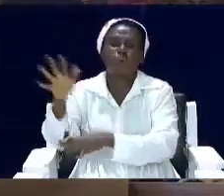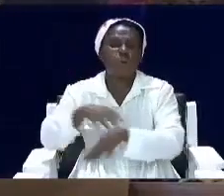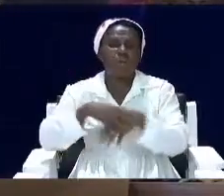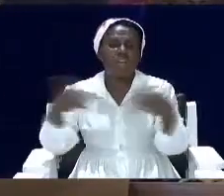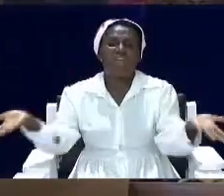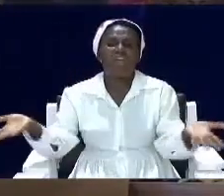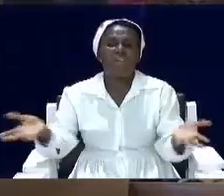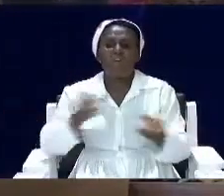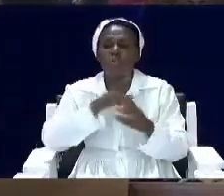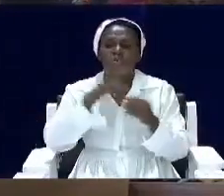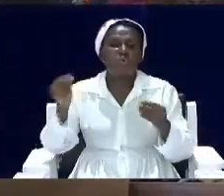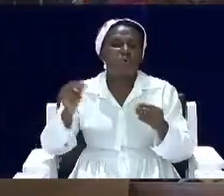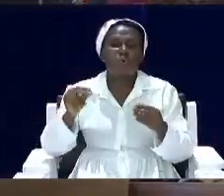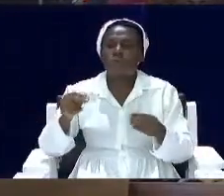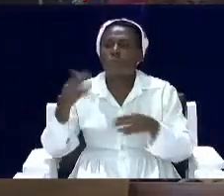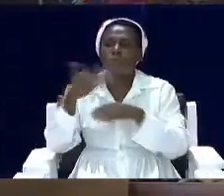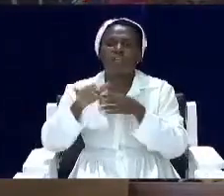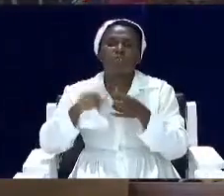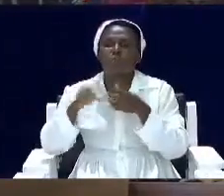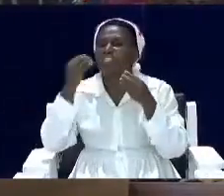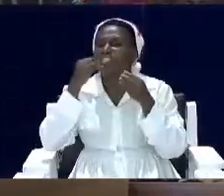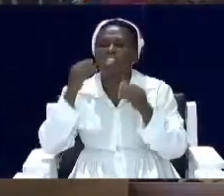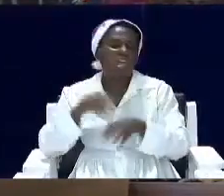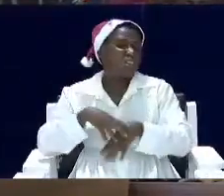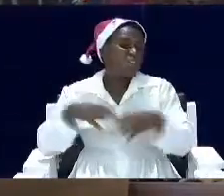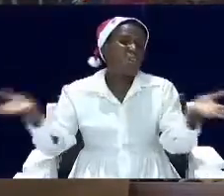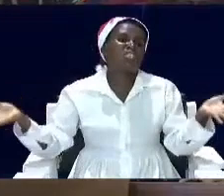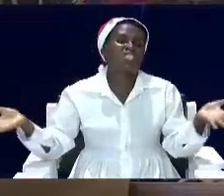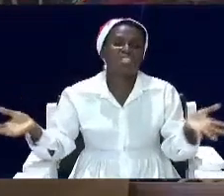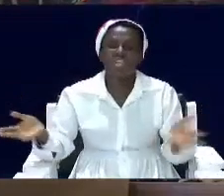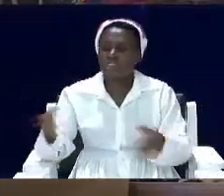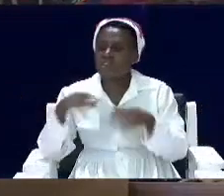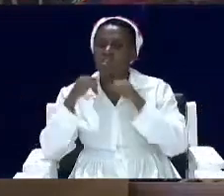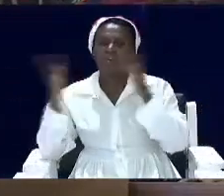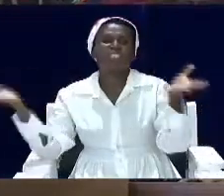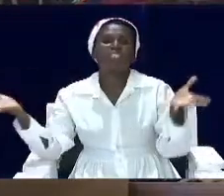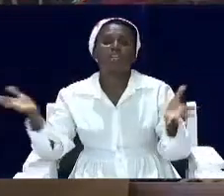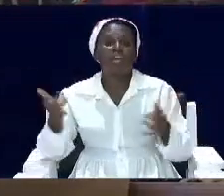eat." They forgot that they were slaves suffering.